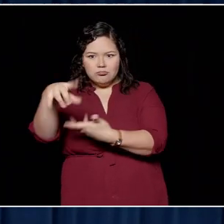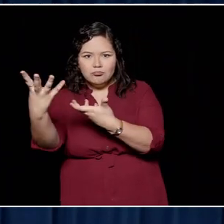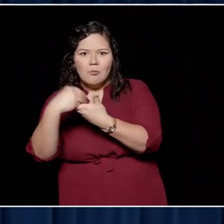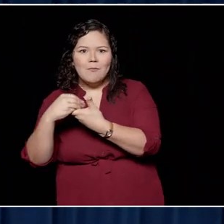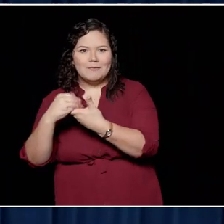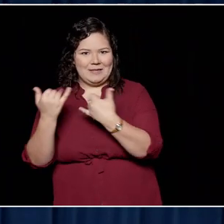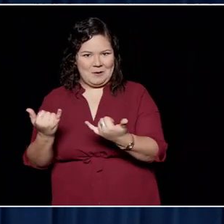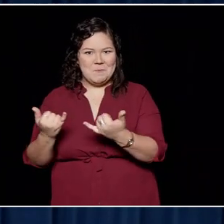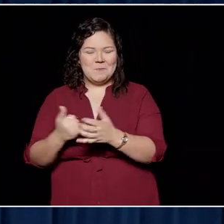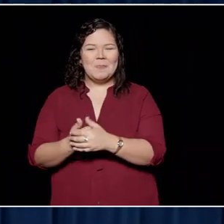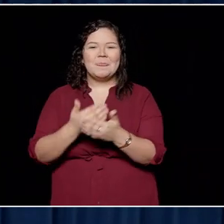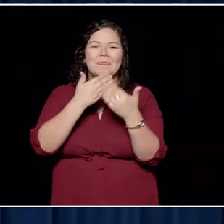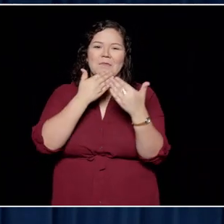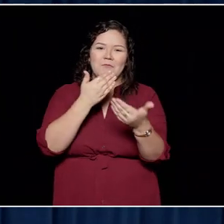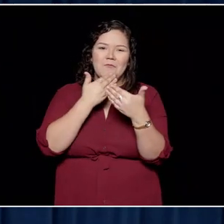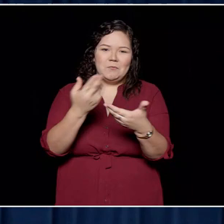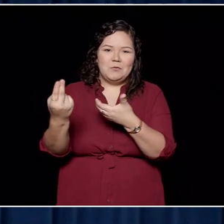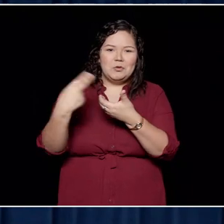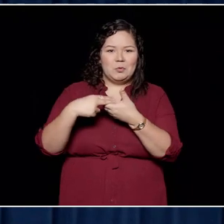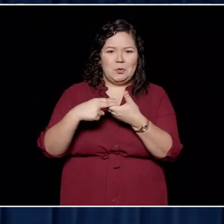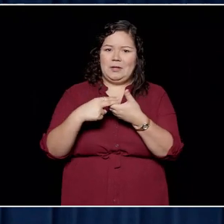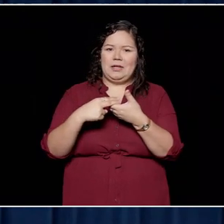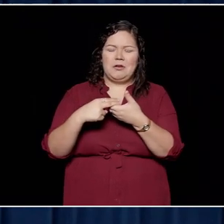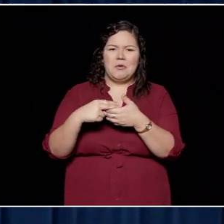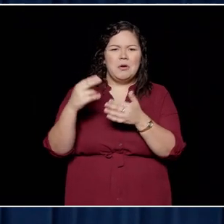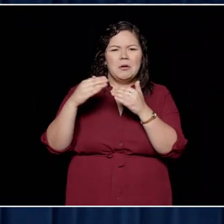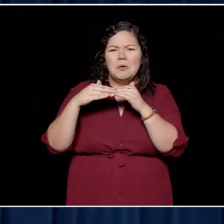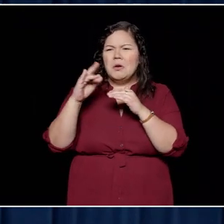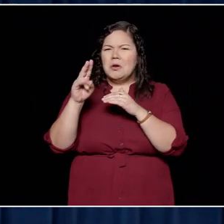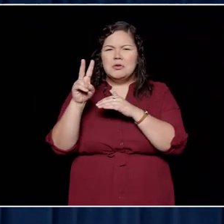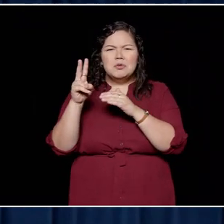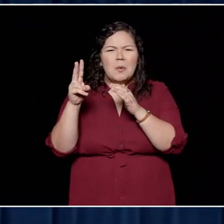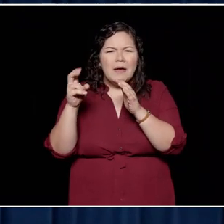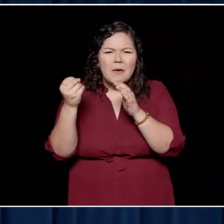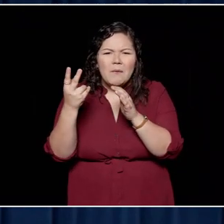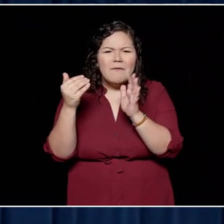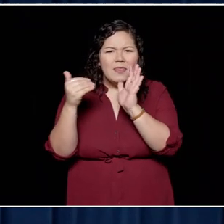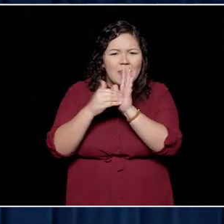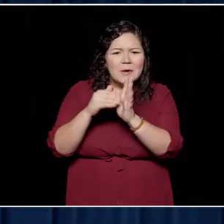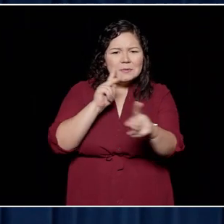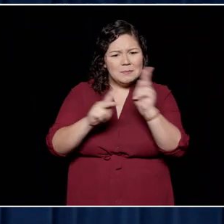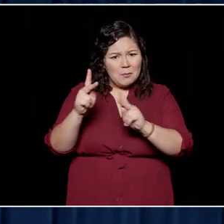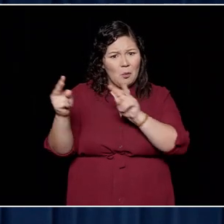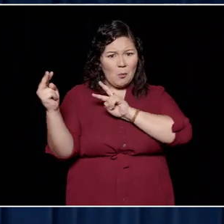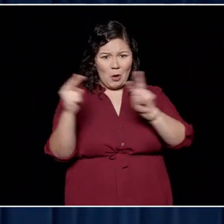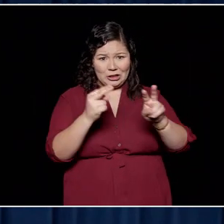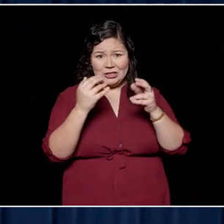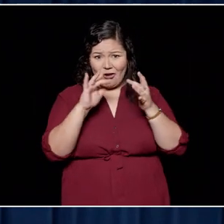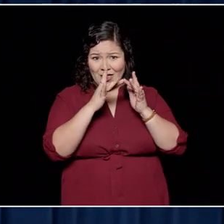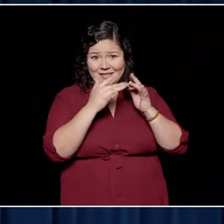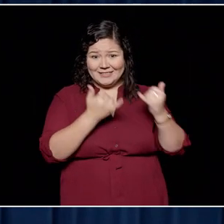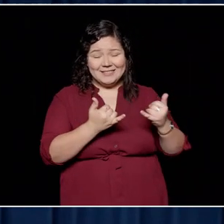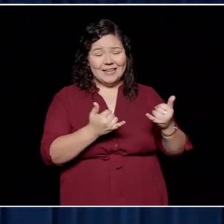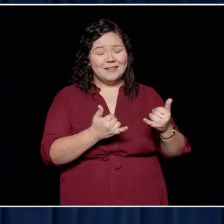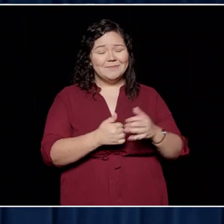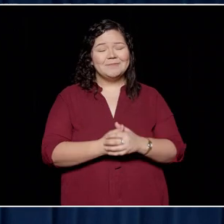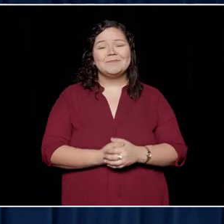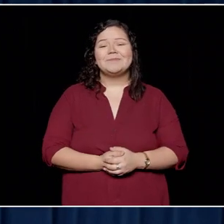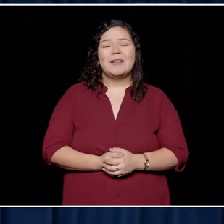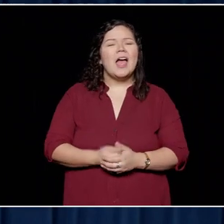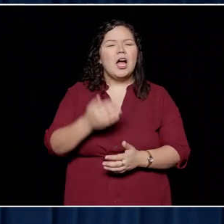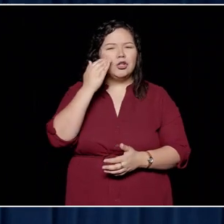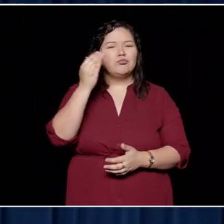Thank you for joining us. Over 12,000 of you online today. I know that you will join me